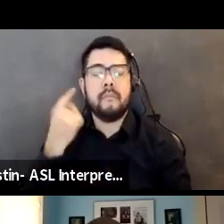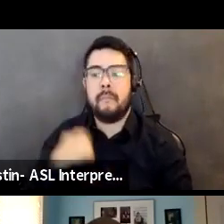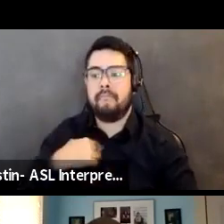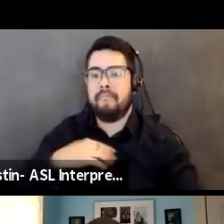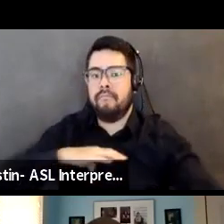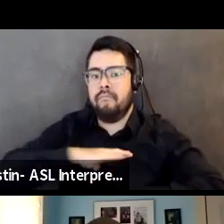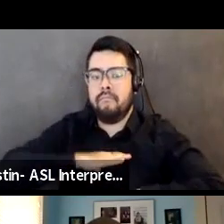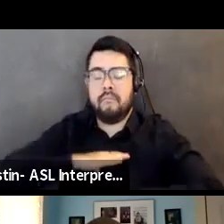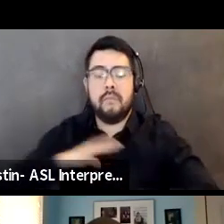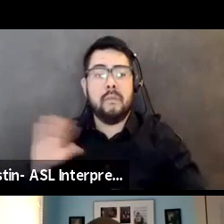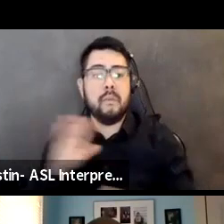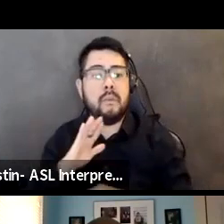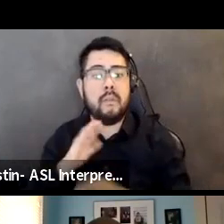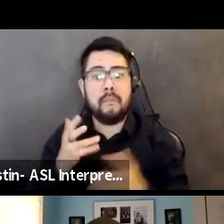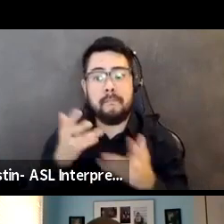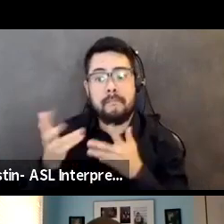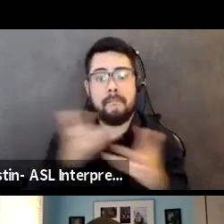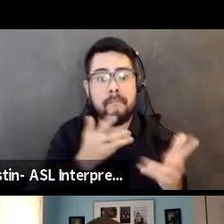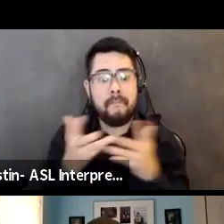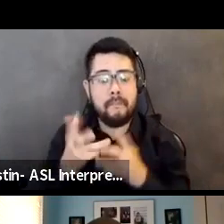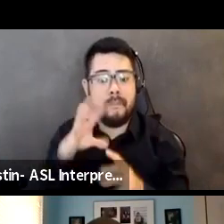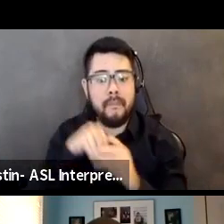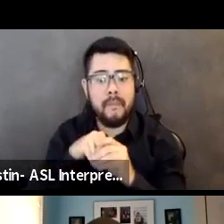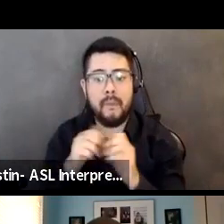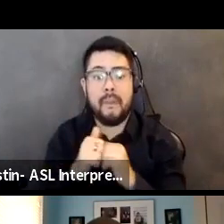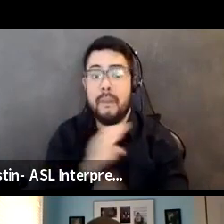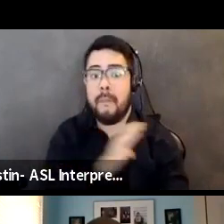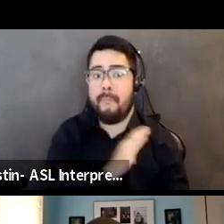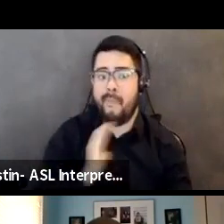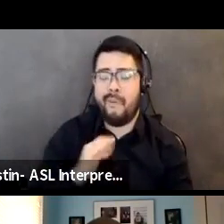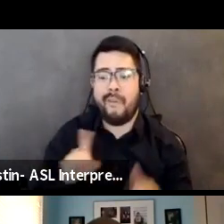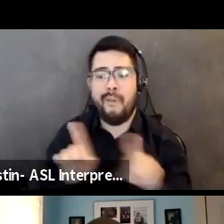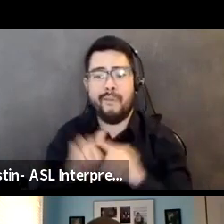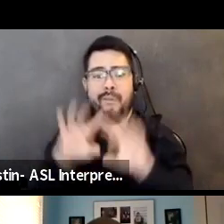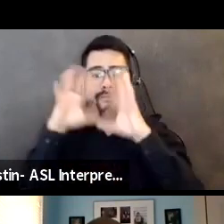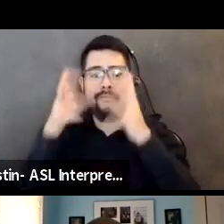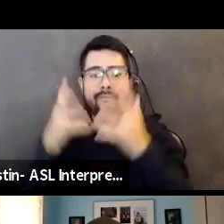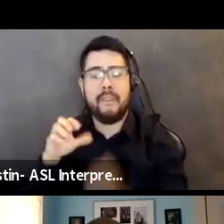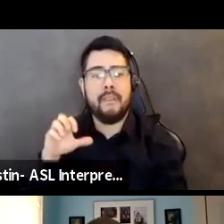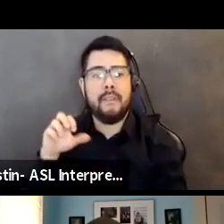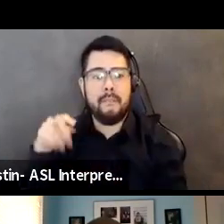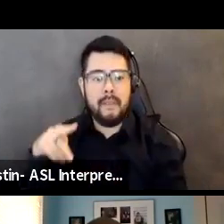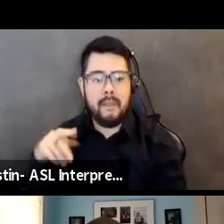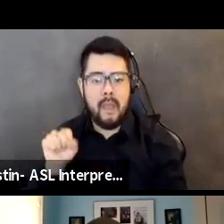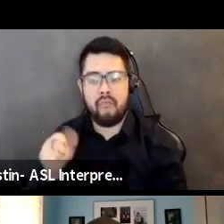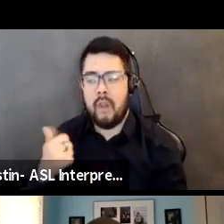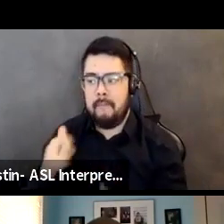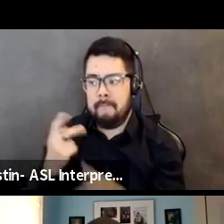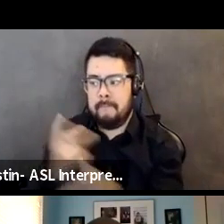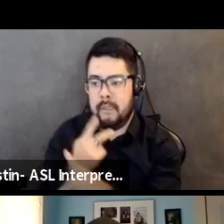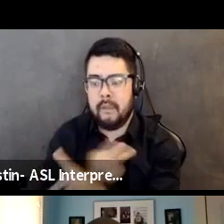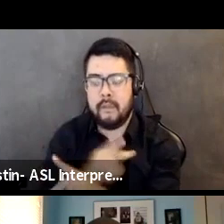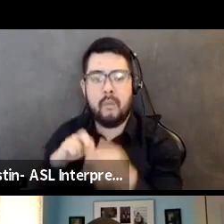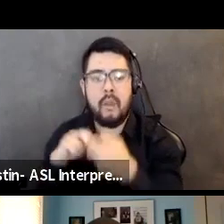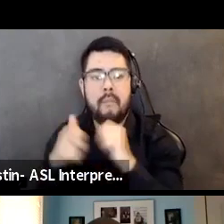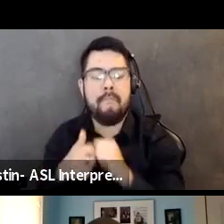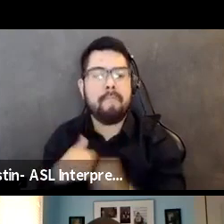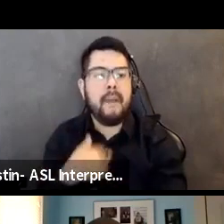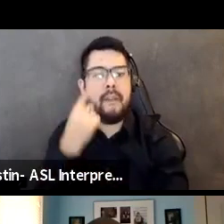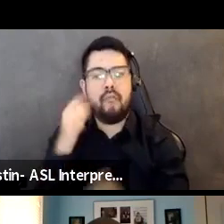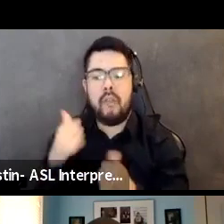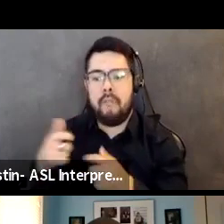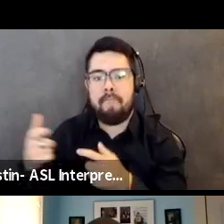engagement that the board and cps as a whole has done around this issue i know that you've engaged your local school